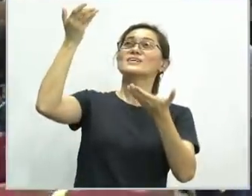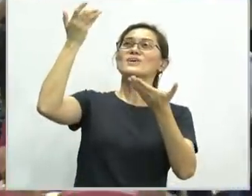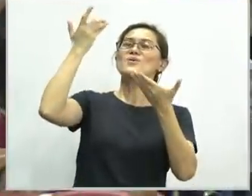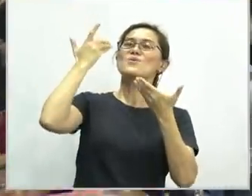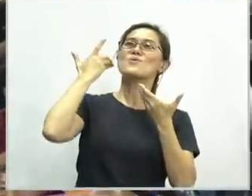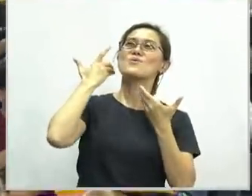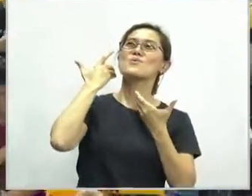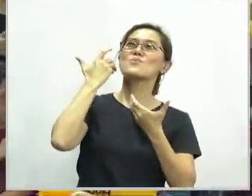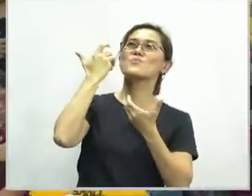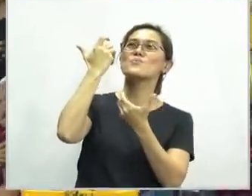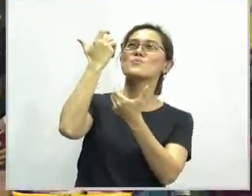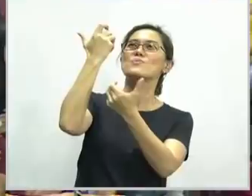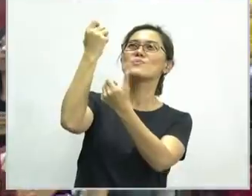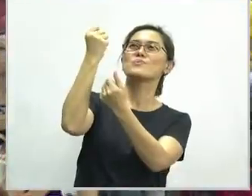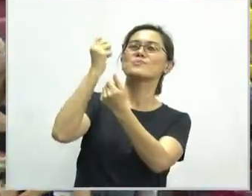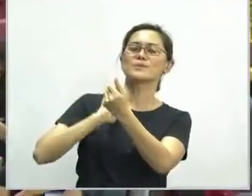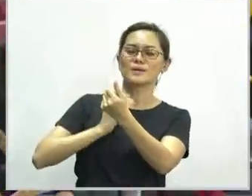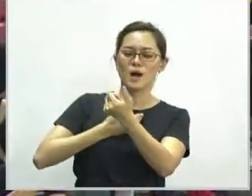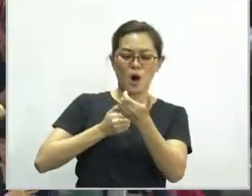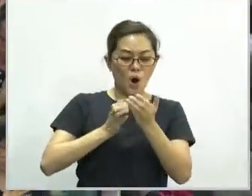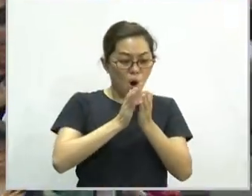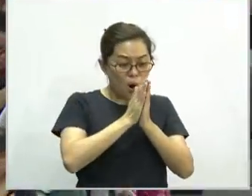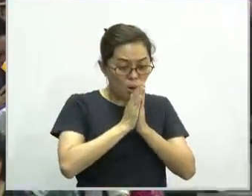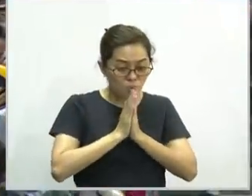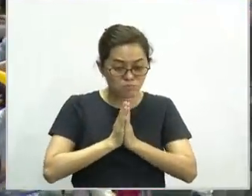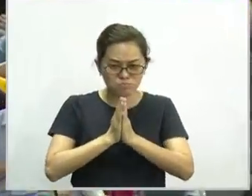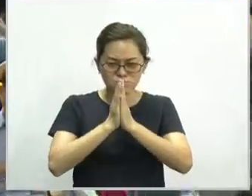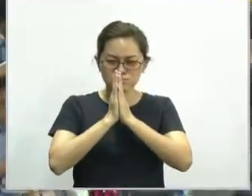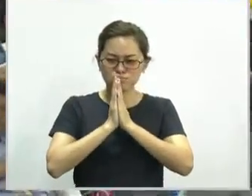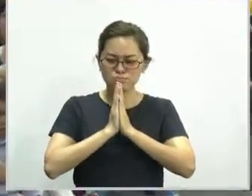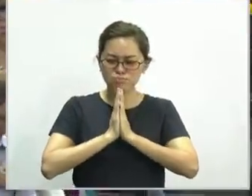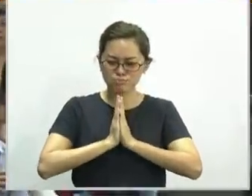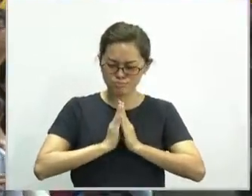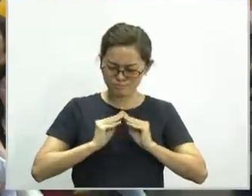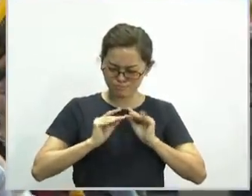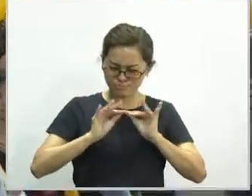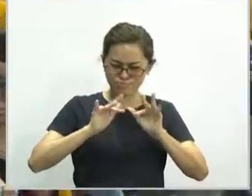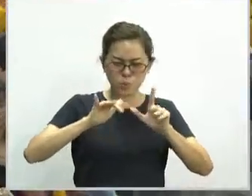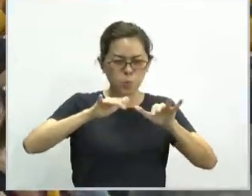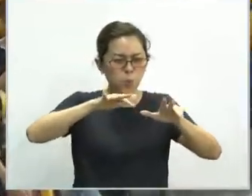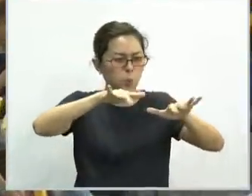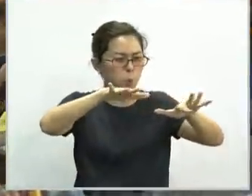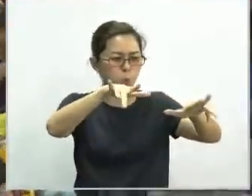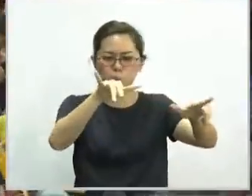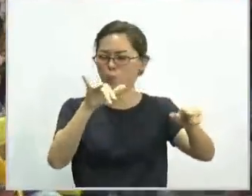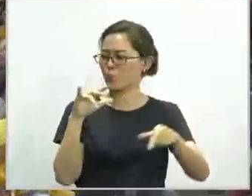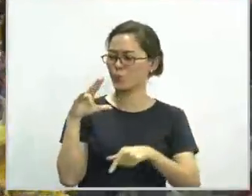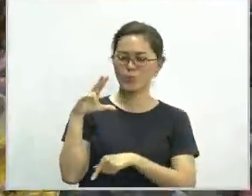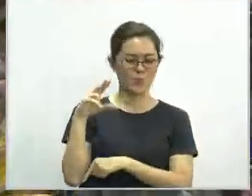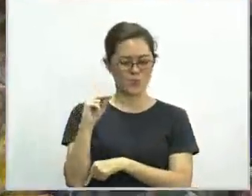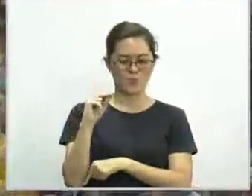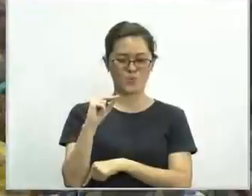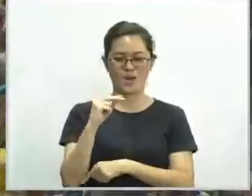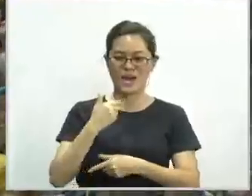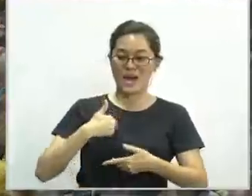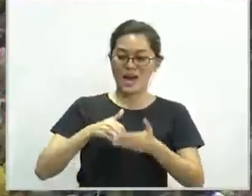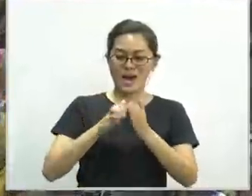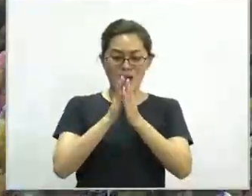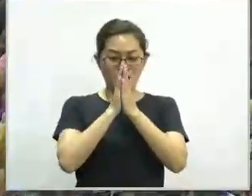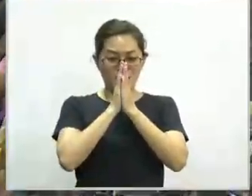that our prayers are not simply going to the atmosphere or the air, that our